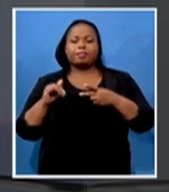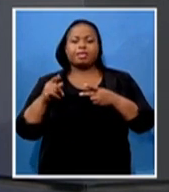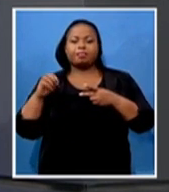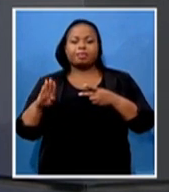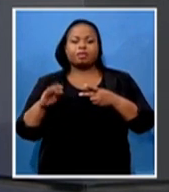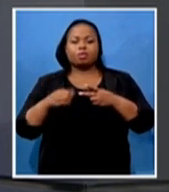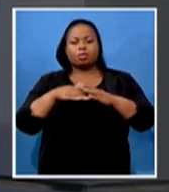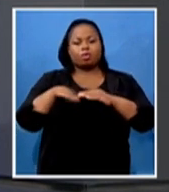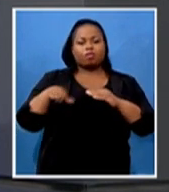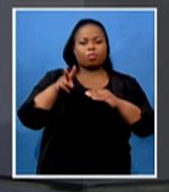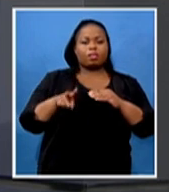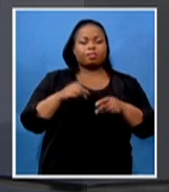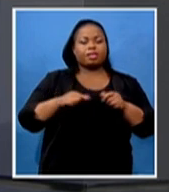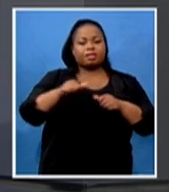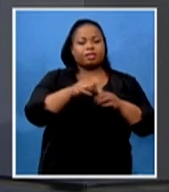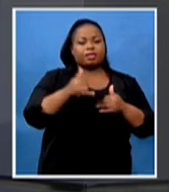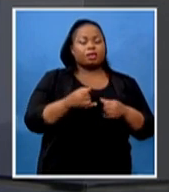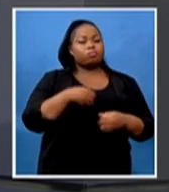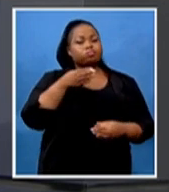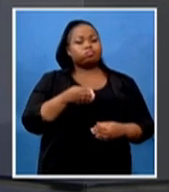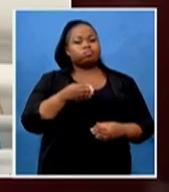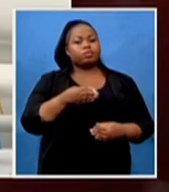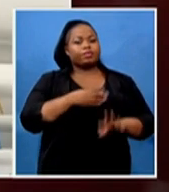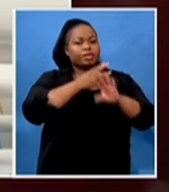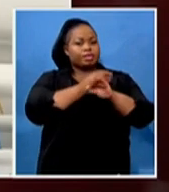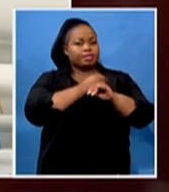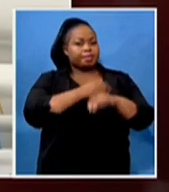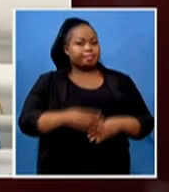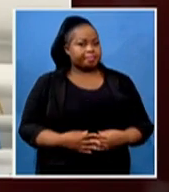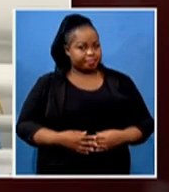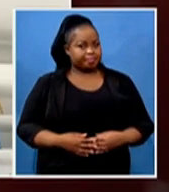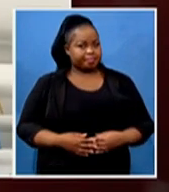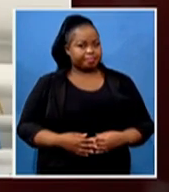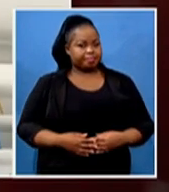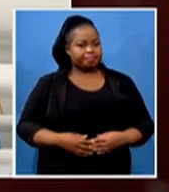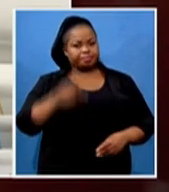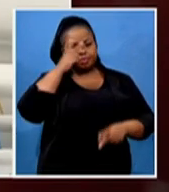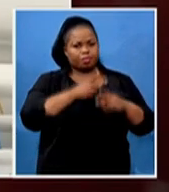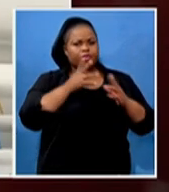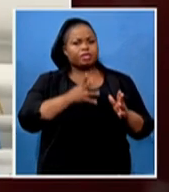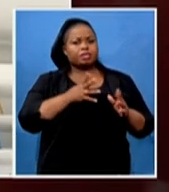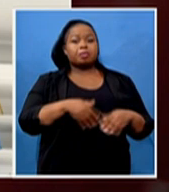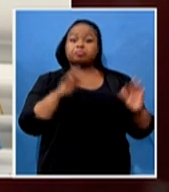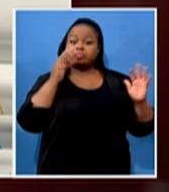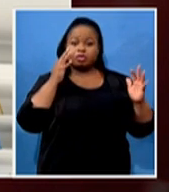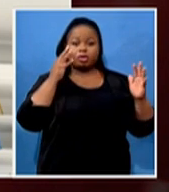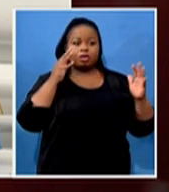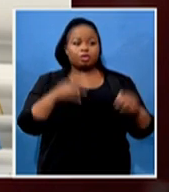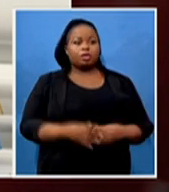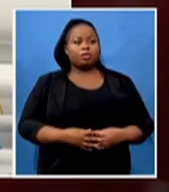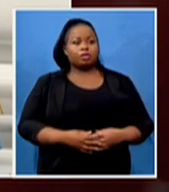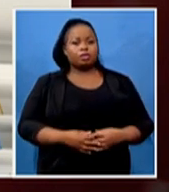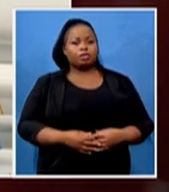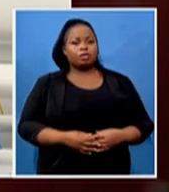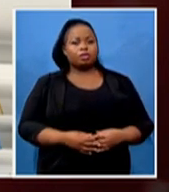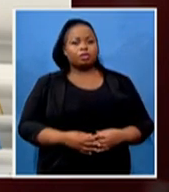now via Skype. Prof, I suppose congratulations are in order. Thank you, and good